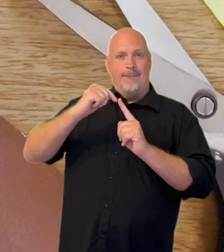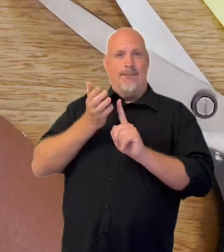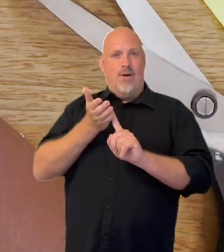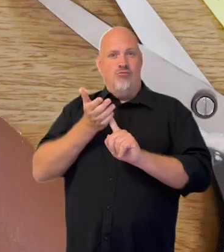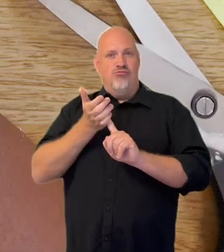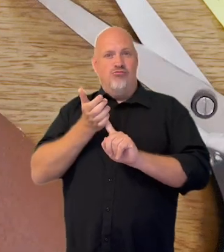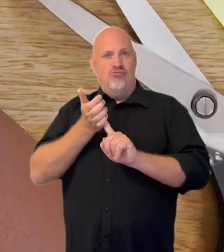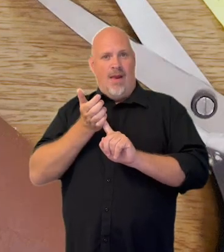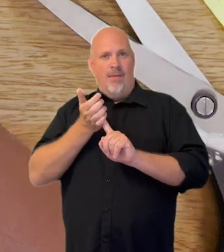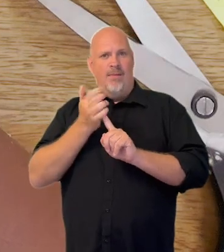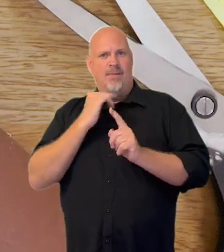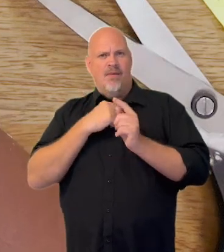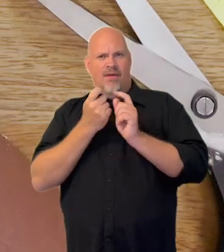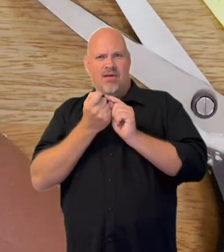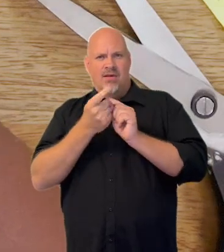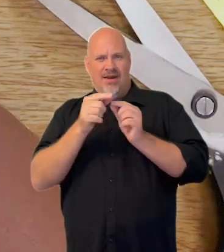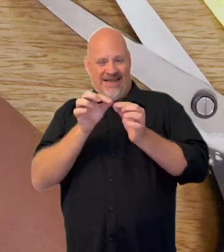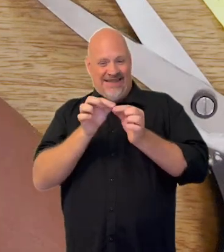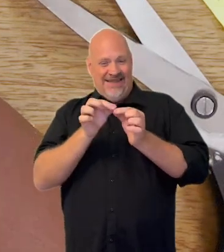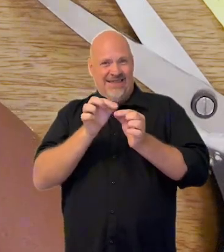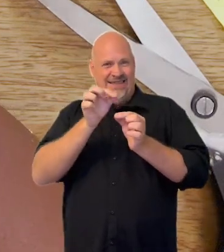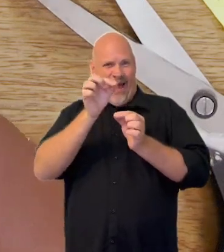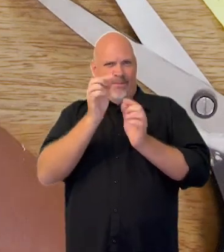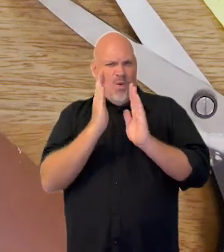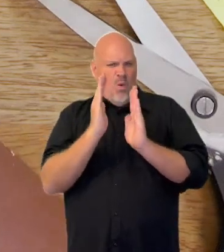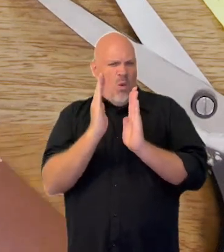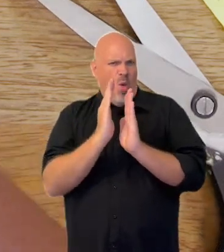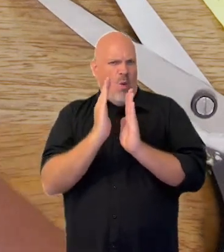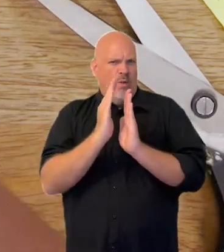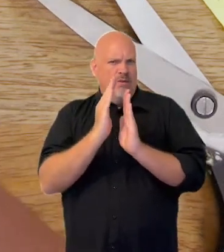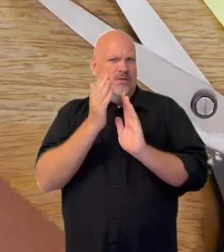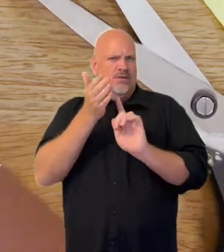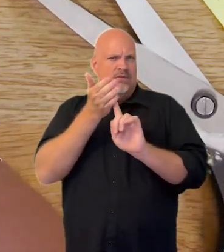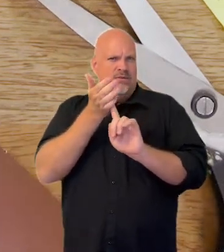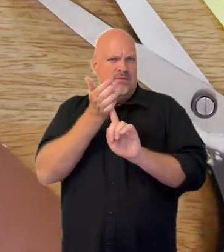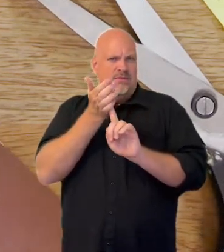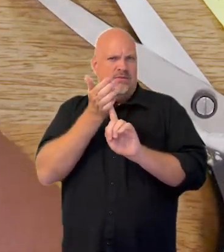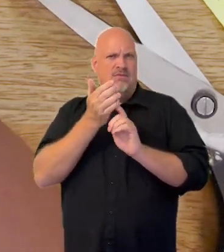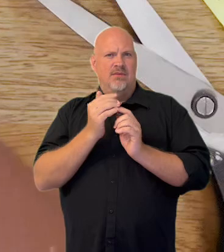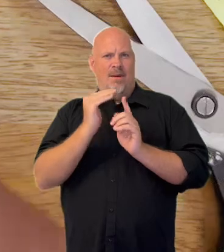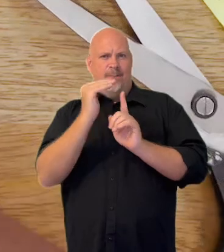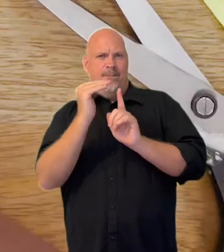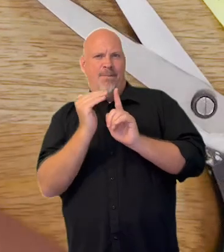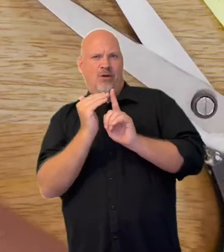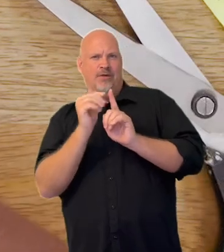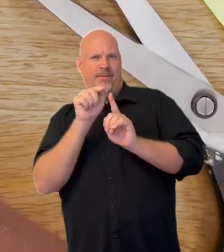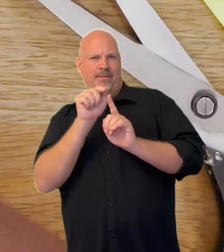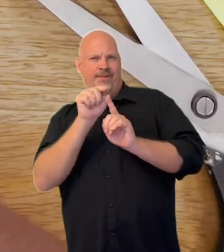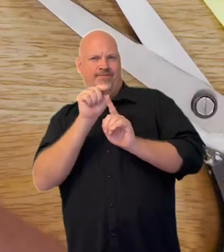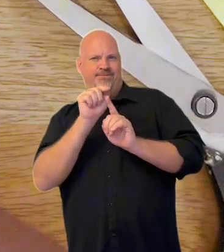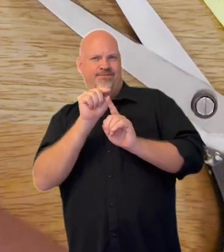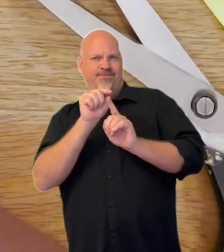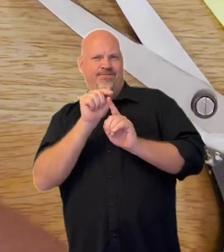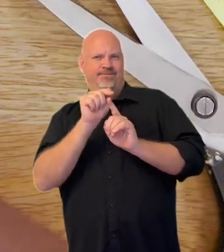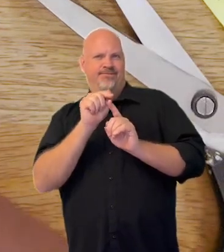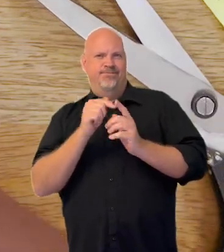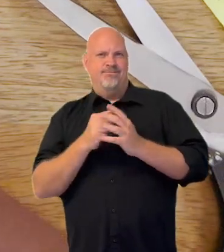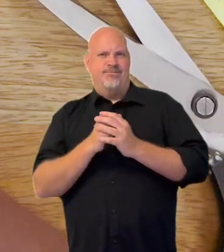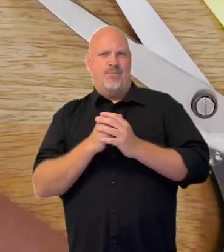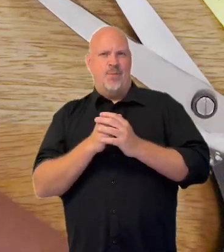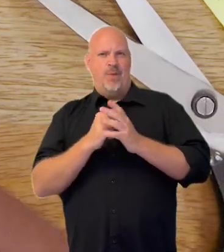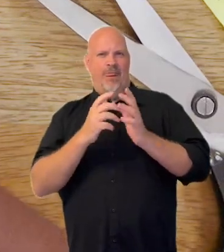the middle bulbous bit of the flower. And as you go around, you can give a